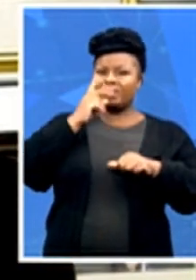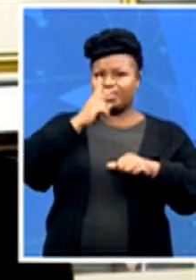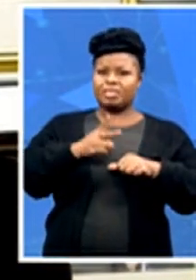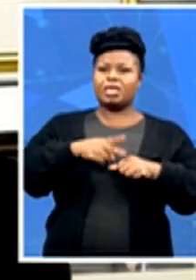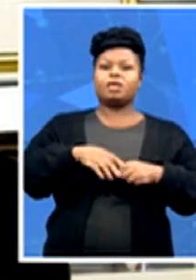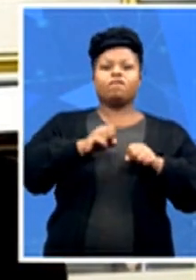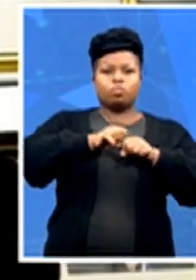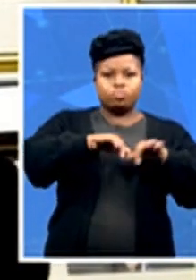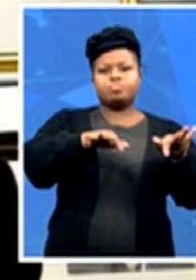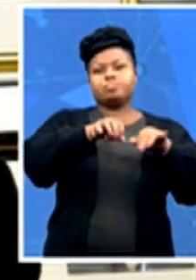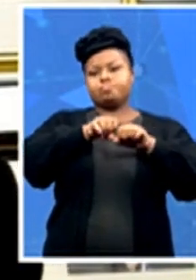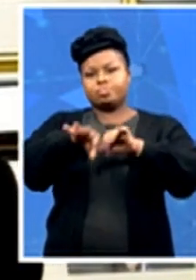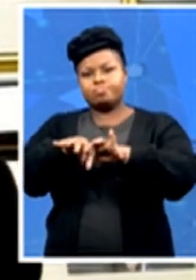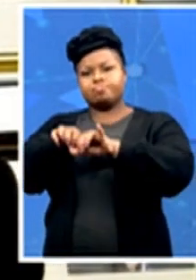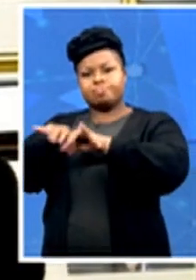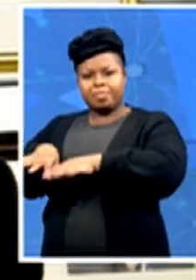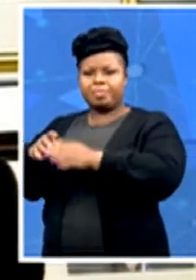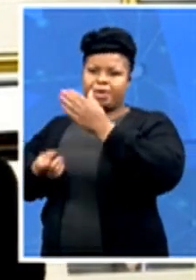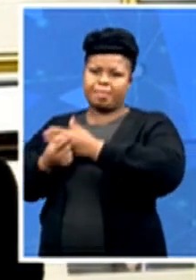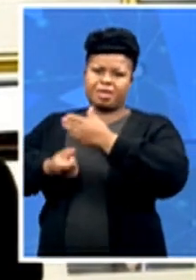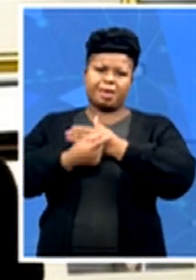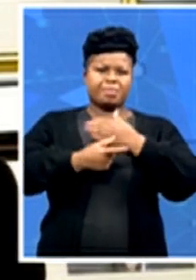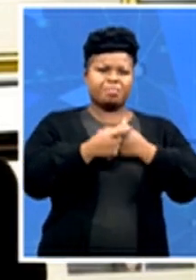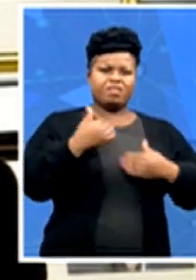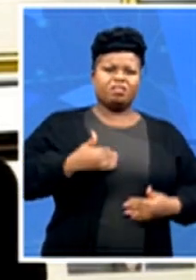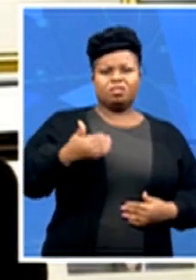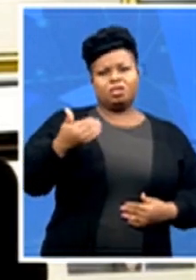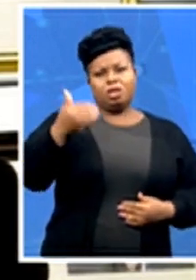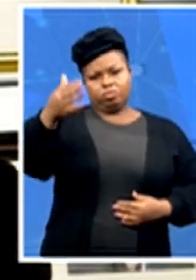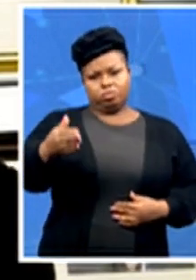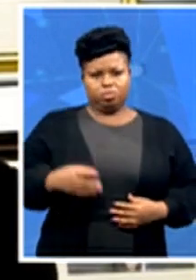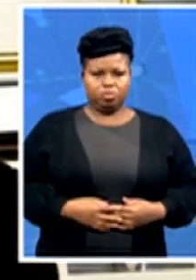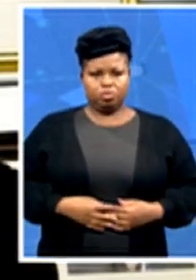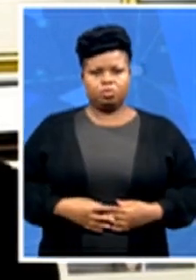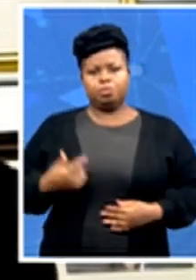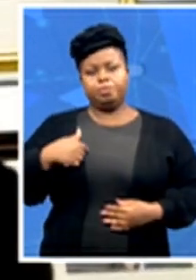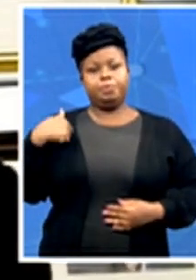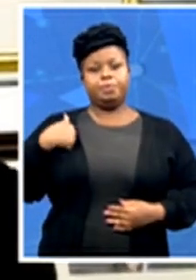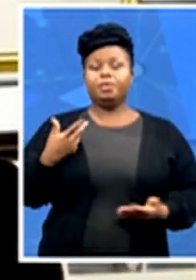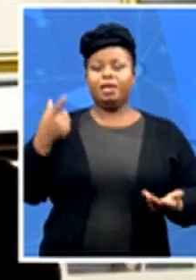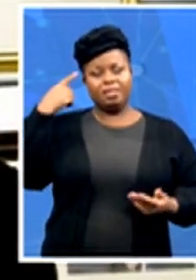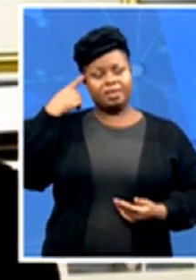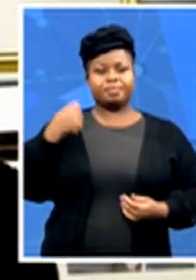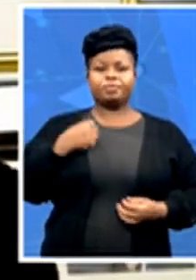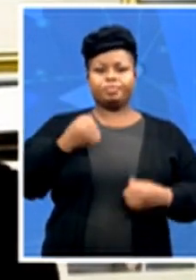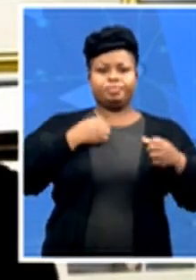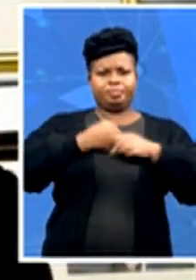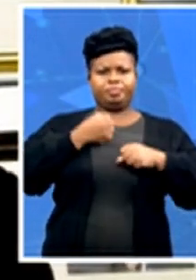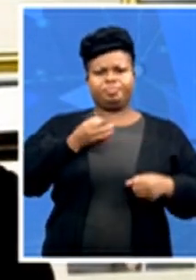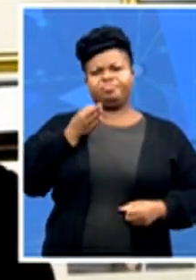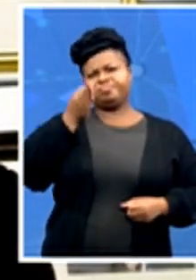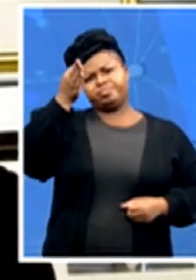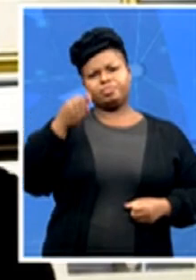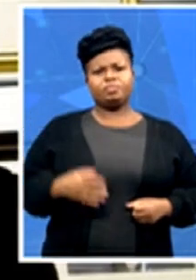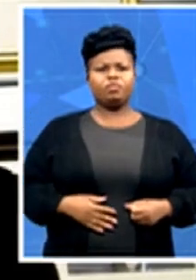critical issue is to take us over the next several years with a range of our tools,